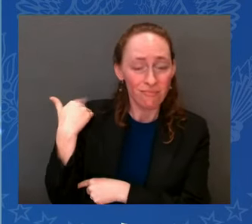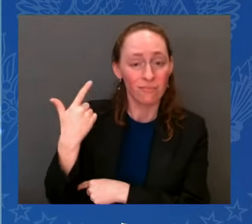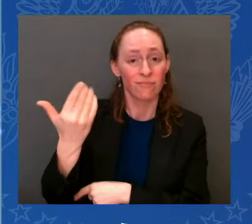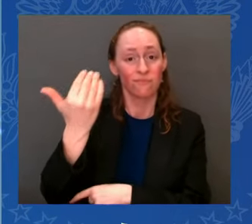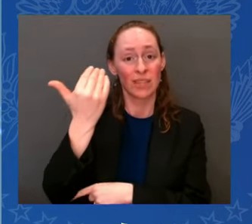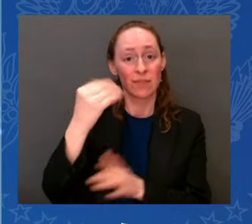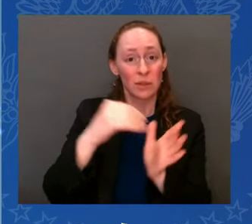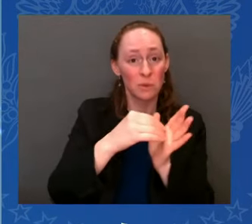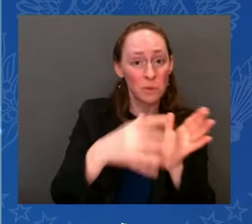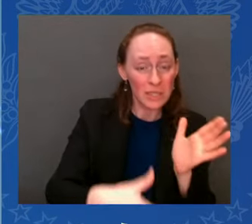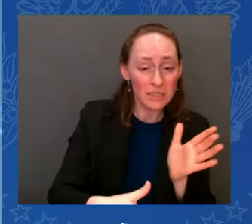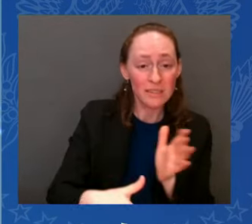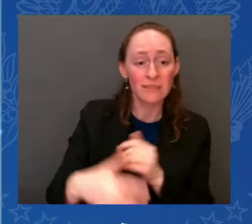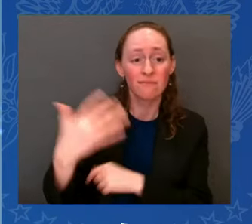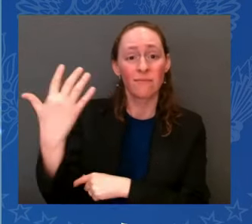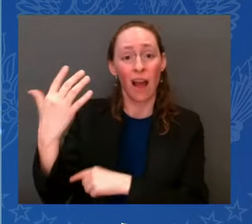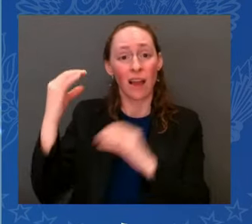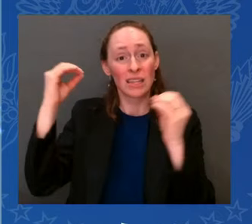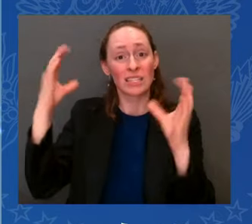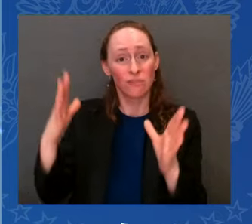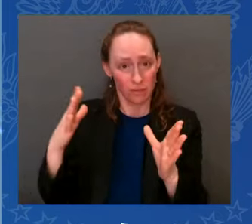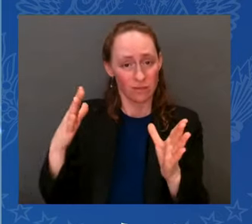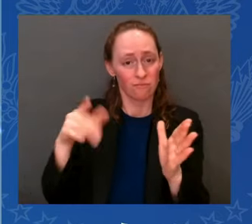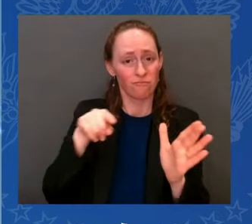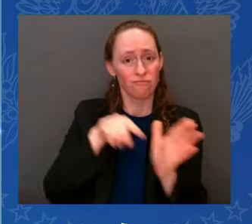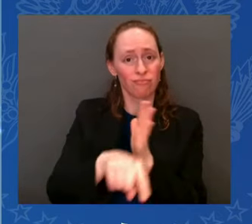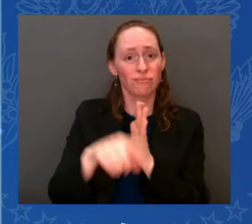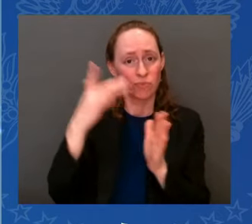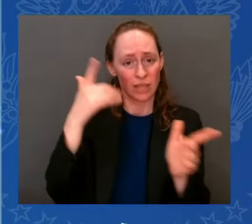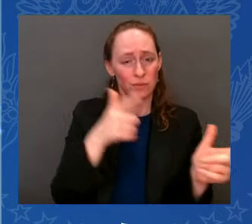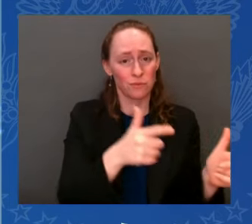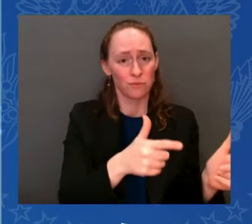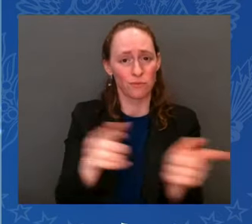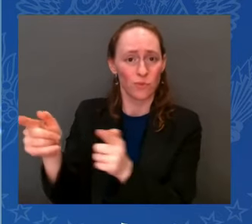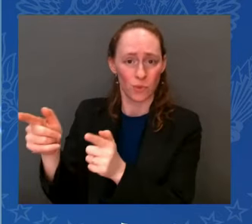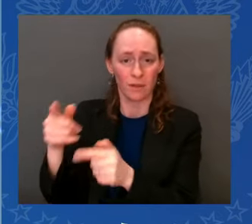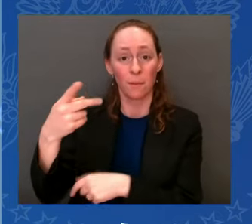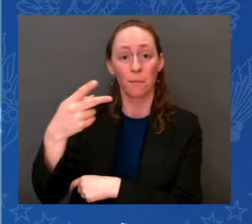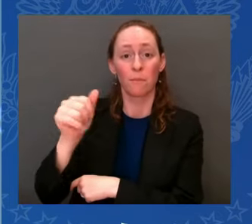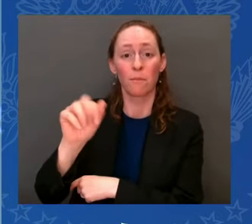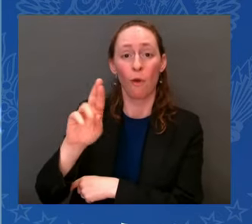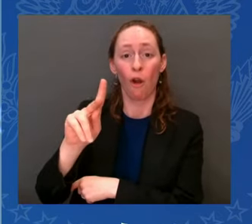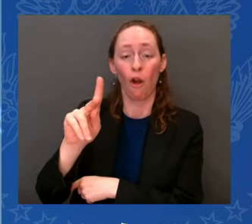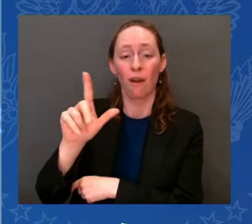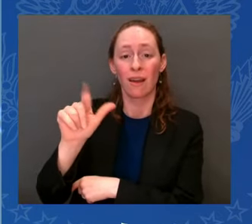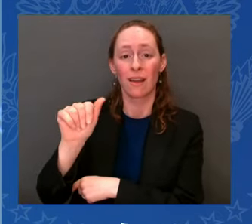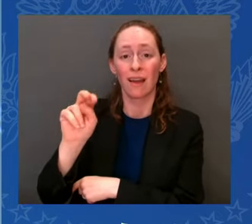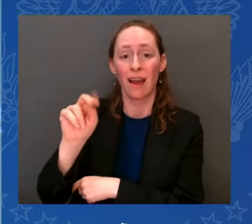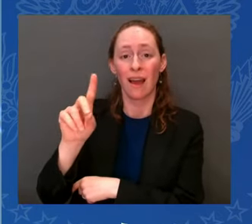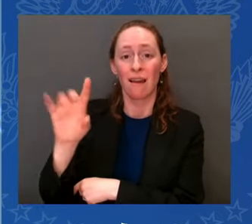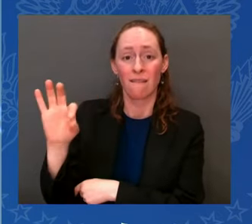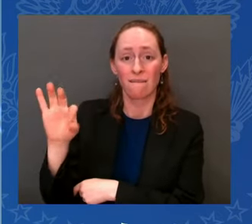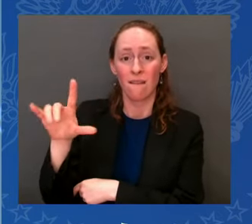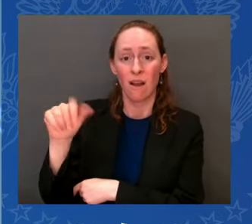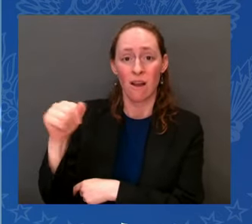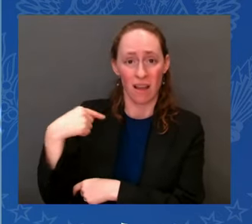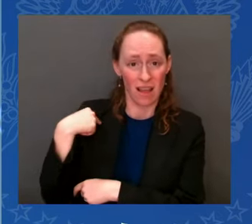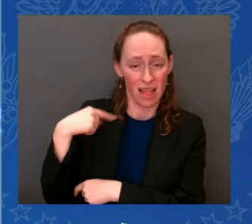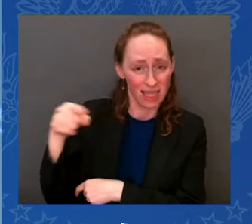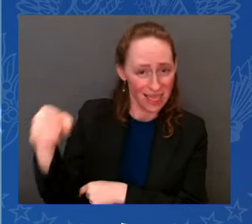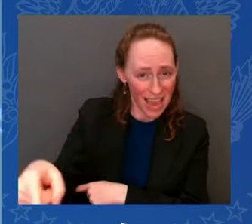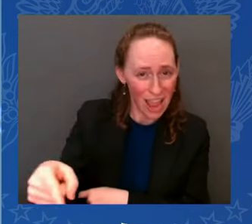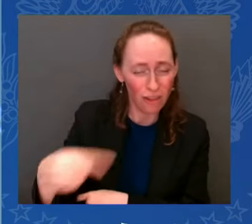every one of those families, spent time with them all. And a lot of you here have to confront violence in your communities every single